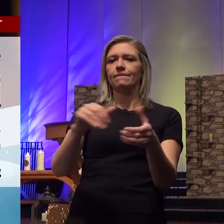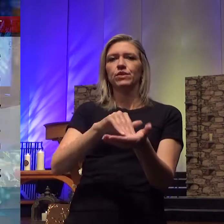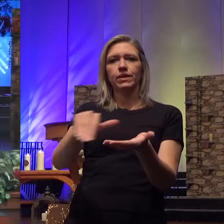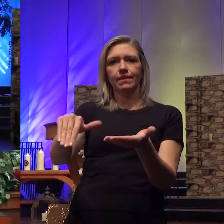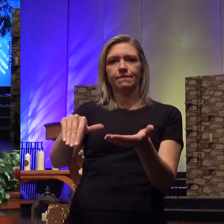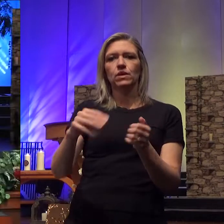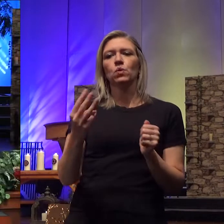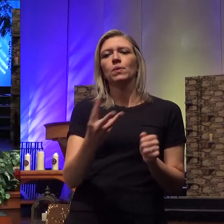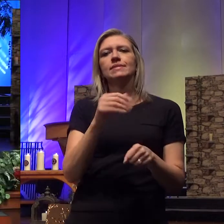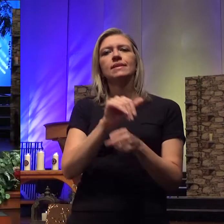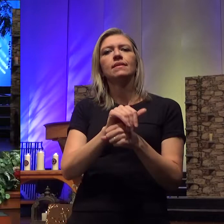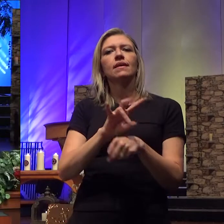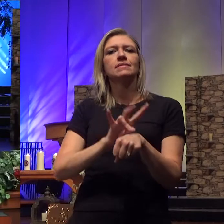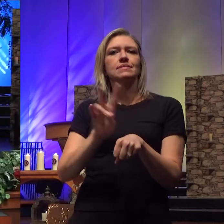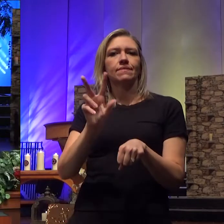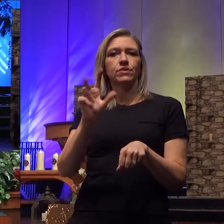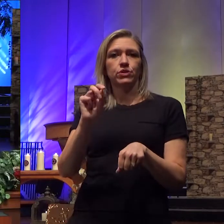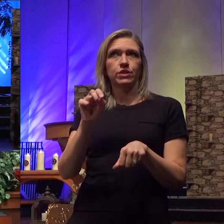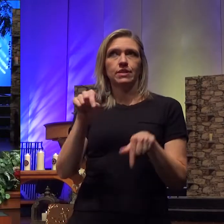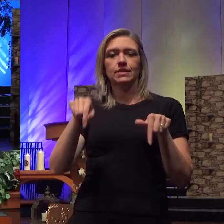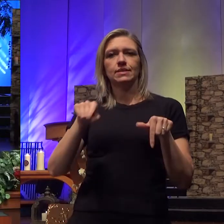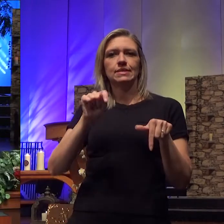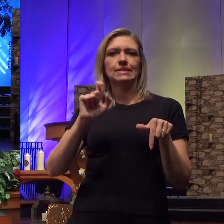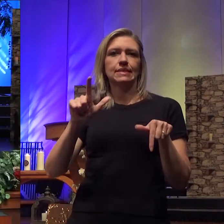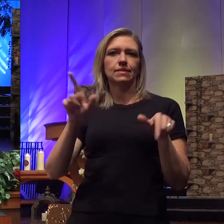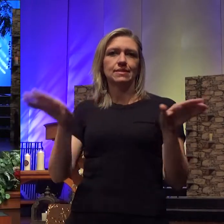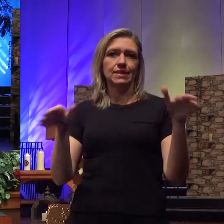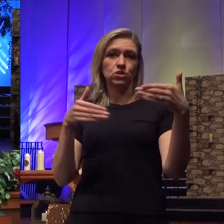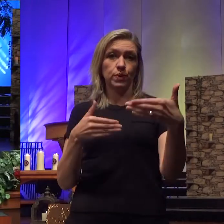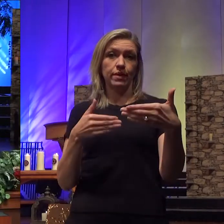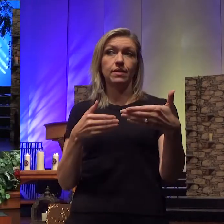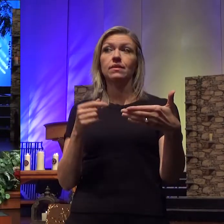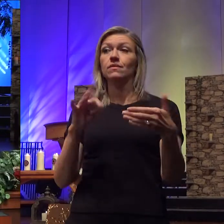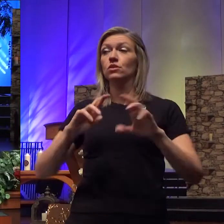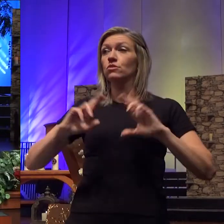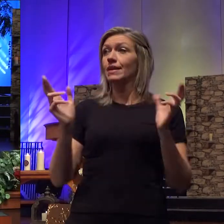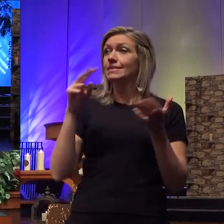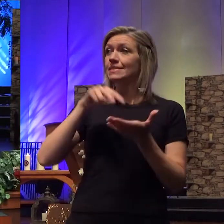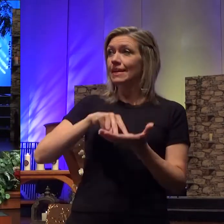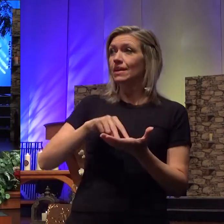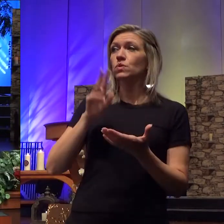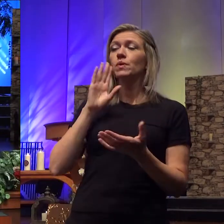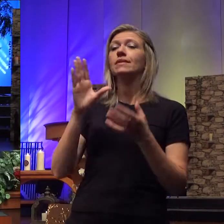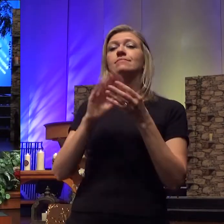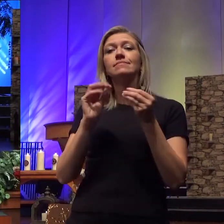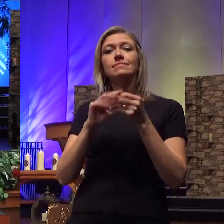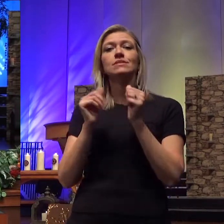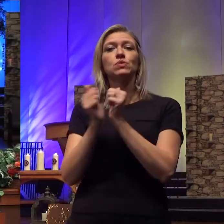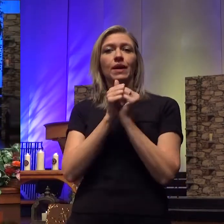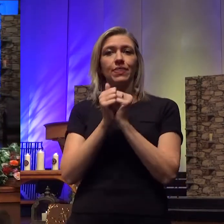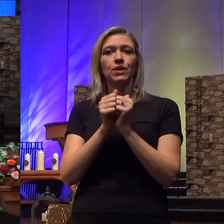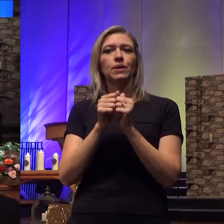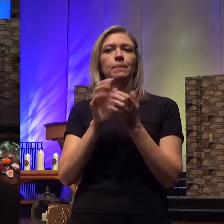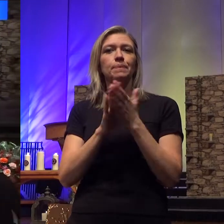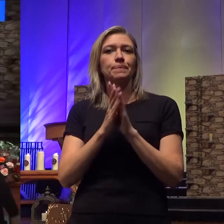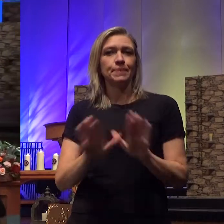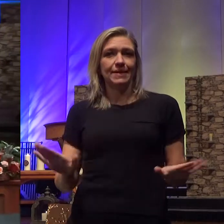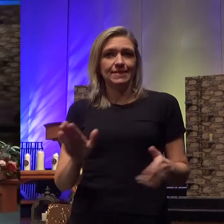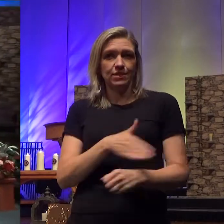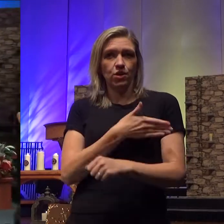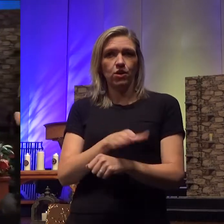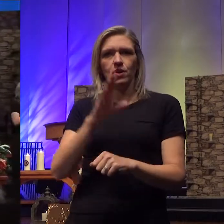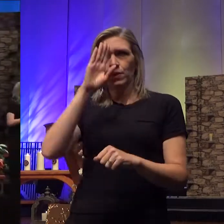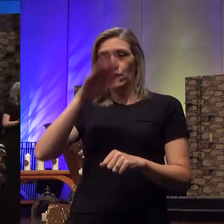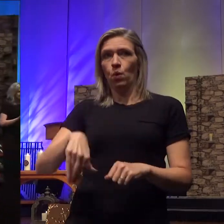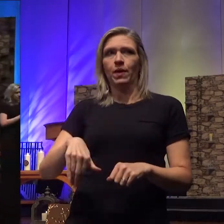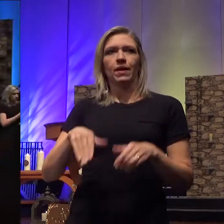Yes, You Can Forgive Wednesday night right here in the Teal Sanctuary at 7 p.m. So with that, if you'd like to stand, we're going to say our benediction together and sing our peace song,